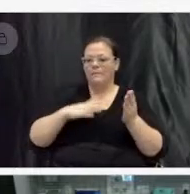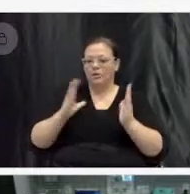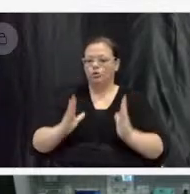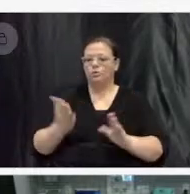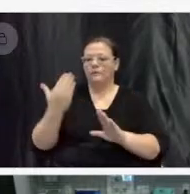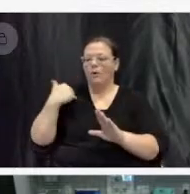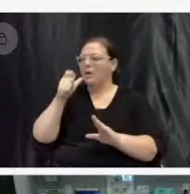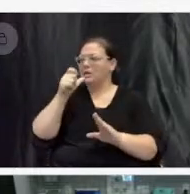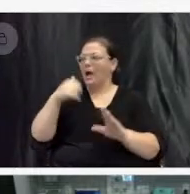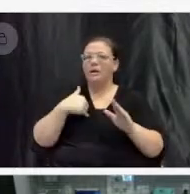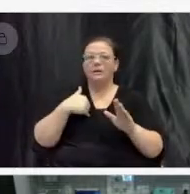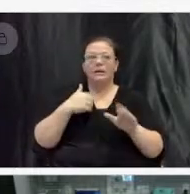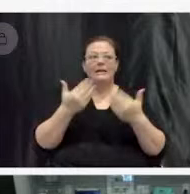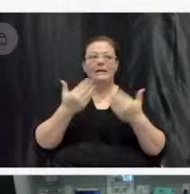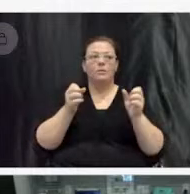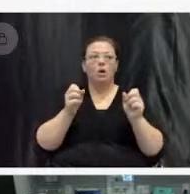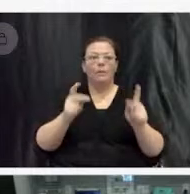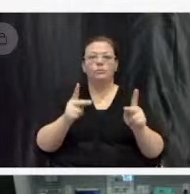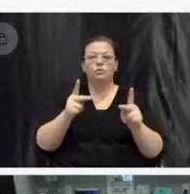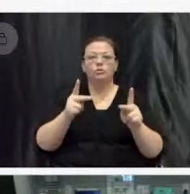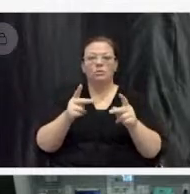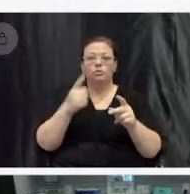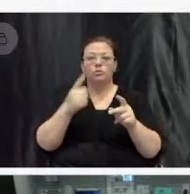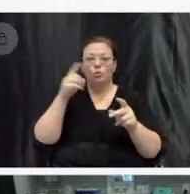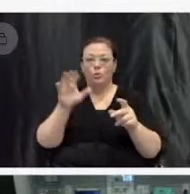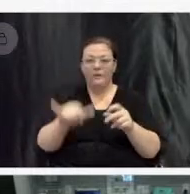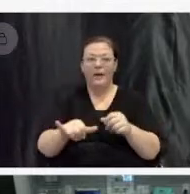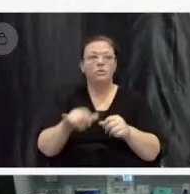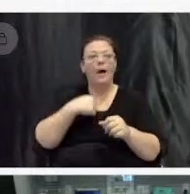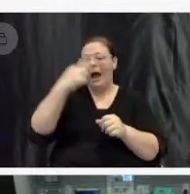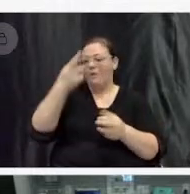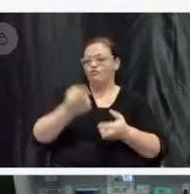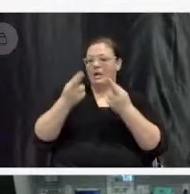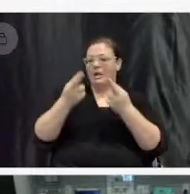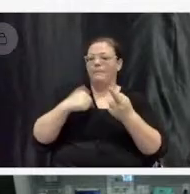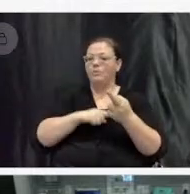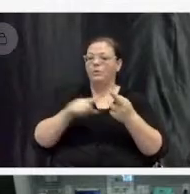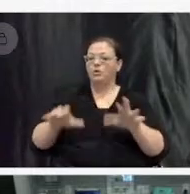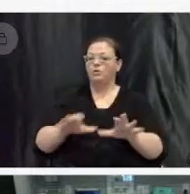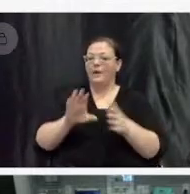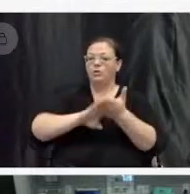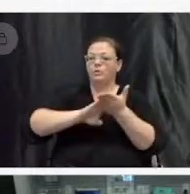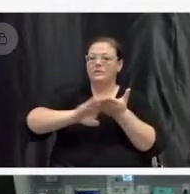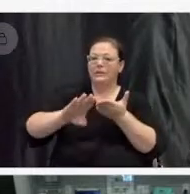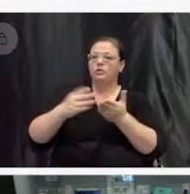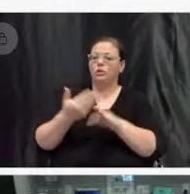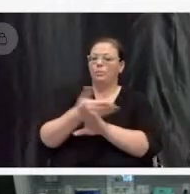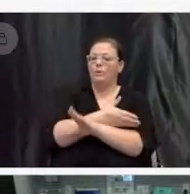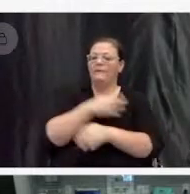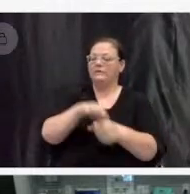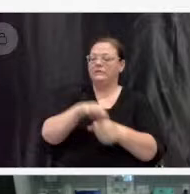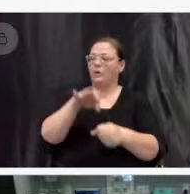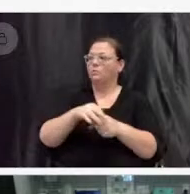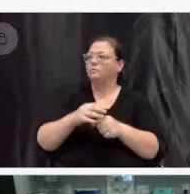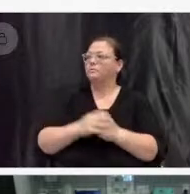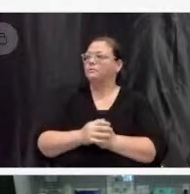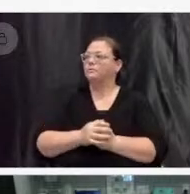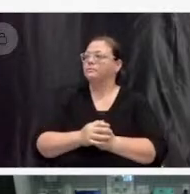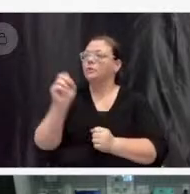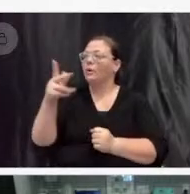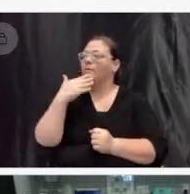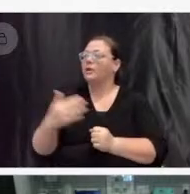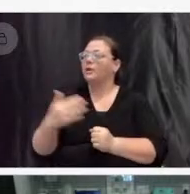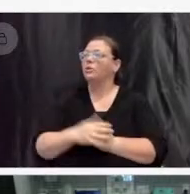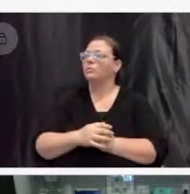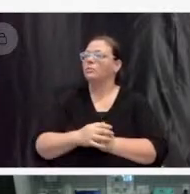them that option to do that. So I recommend that we do a motion to expunge the previous vote. All right, thank you.